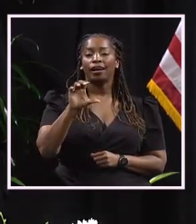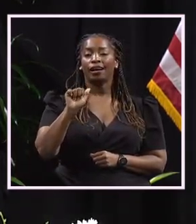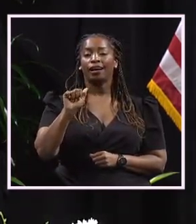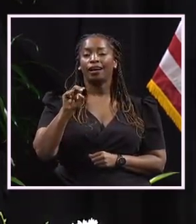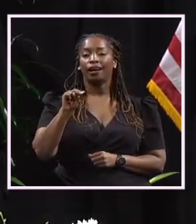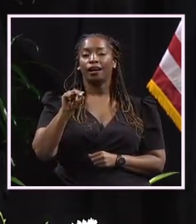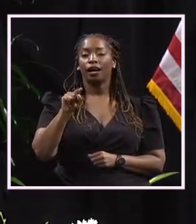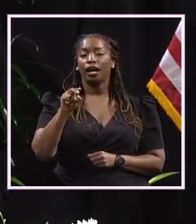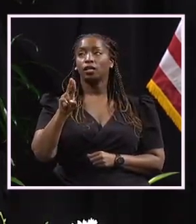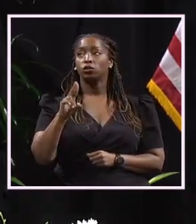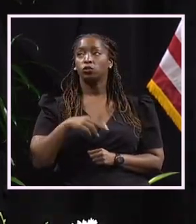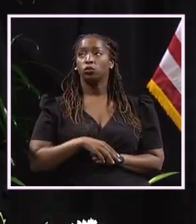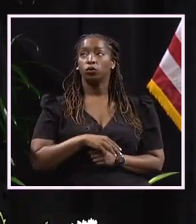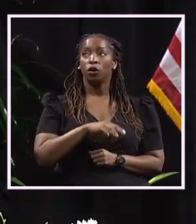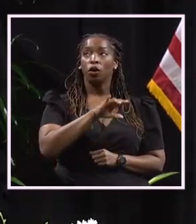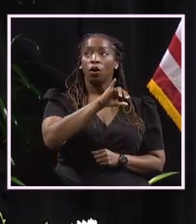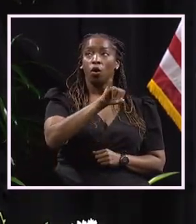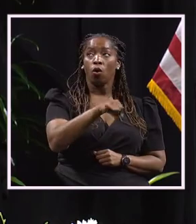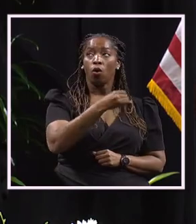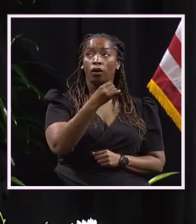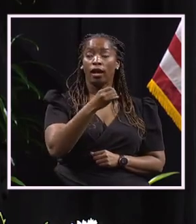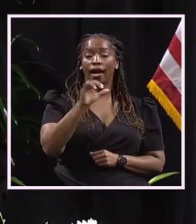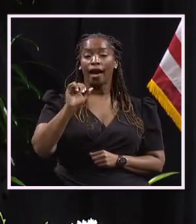Jorge A. Almazan, cum laude.